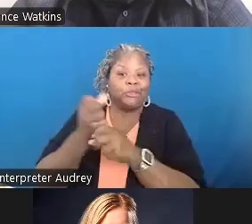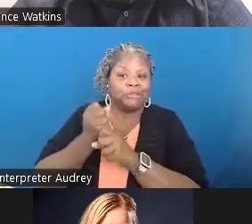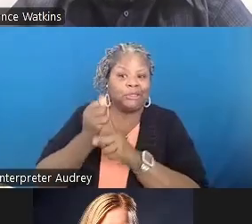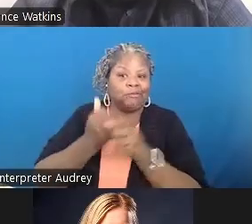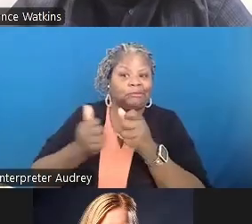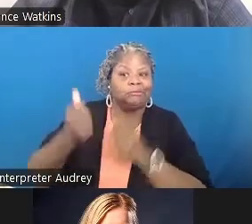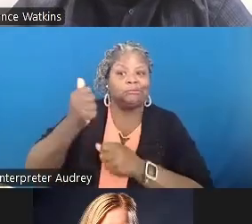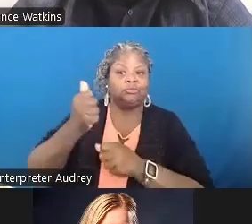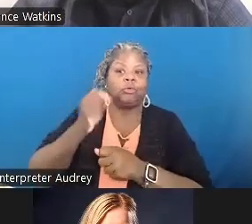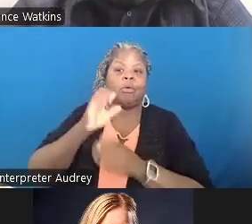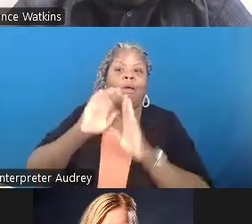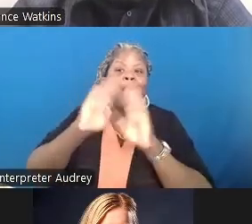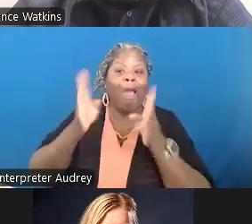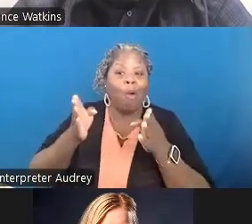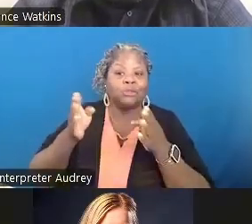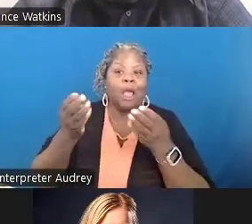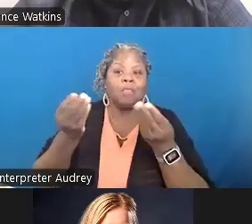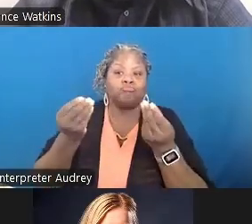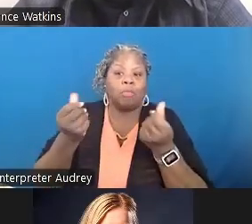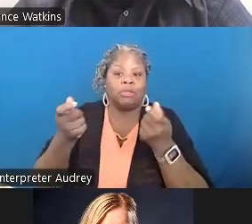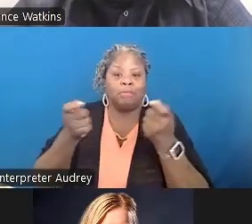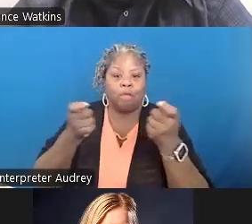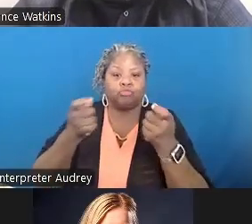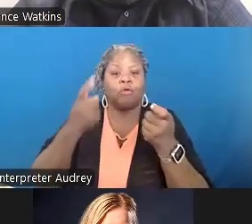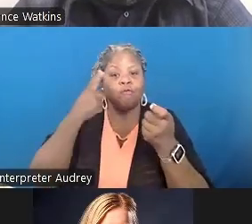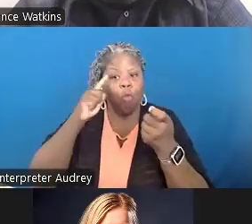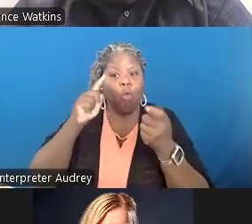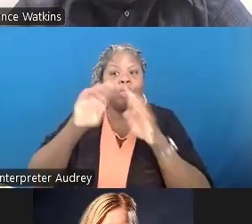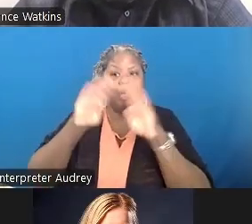the property manager for the transitional housing program.